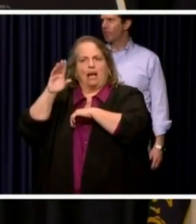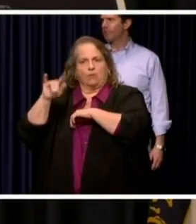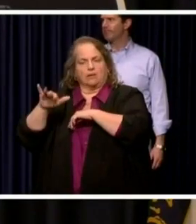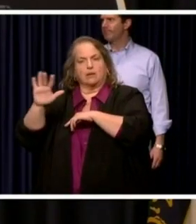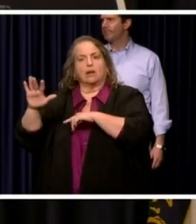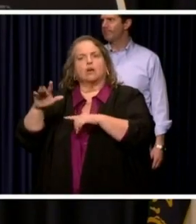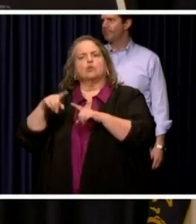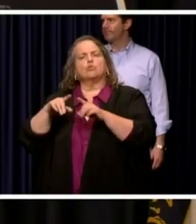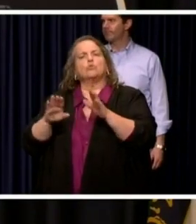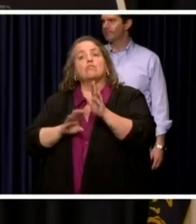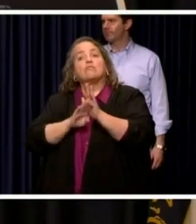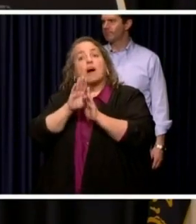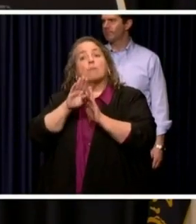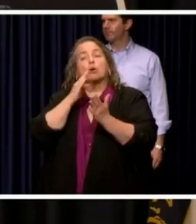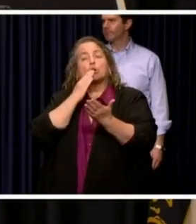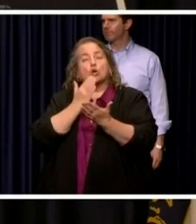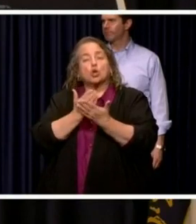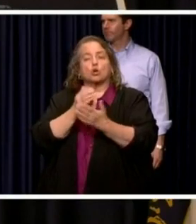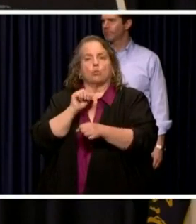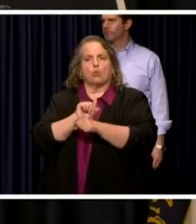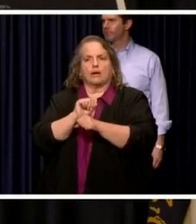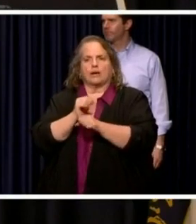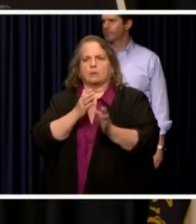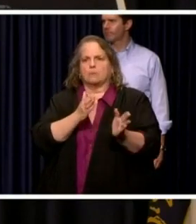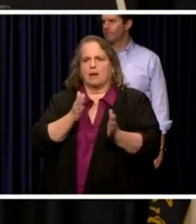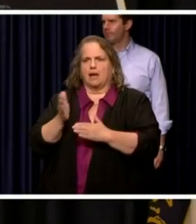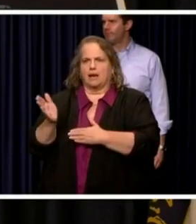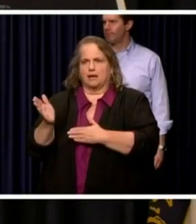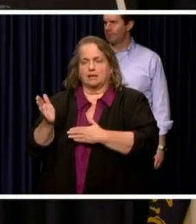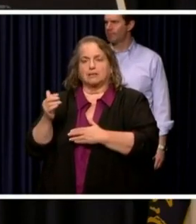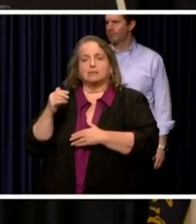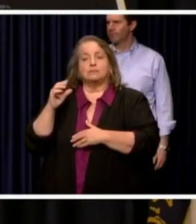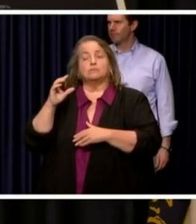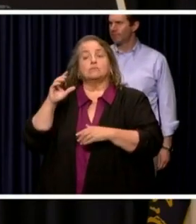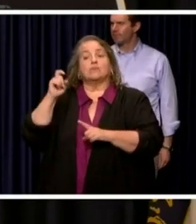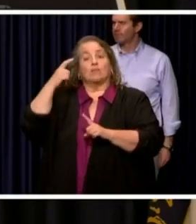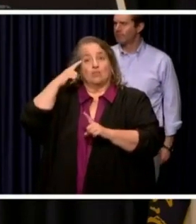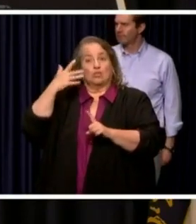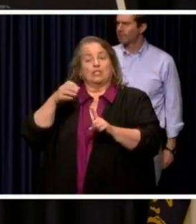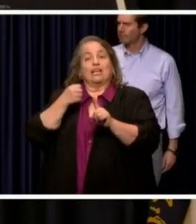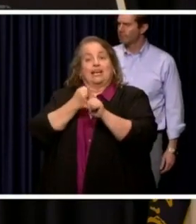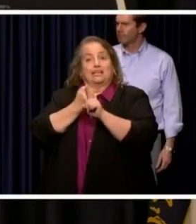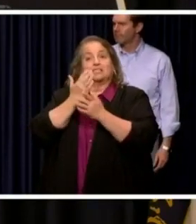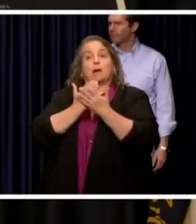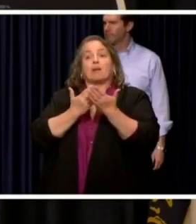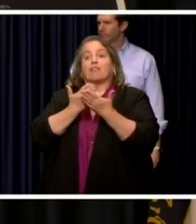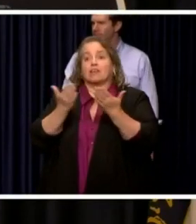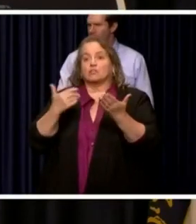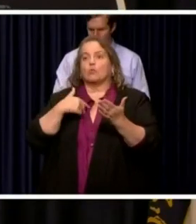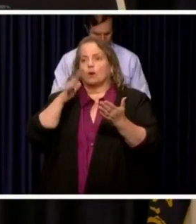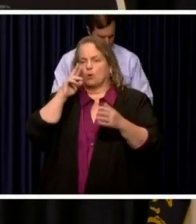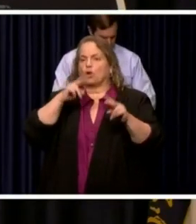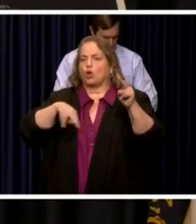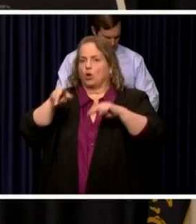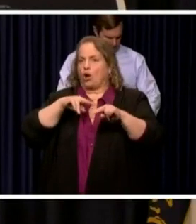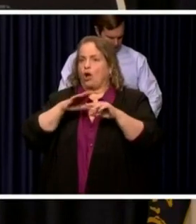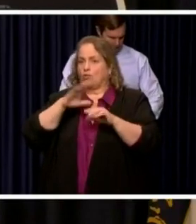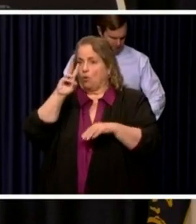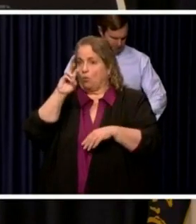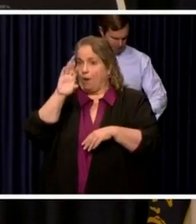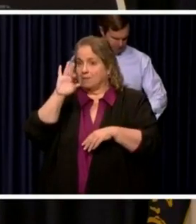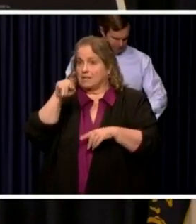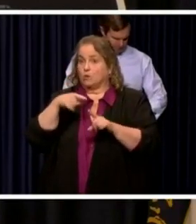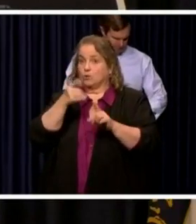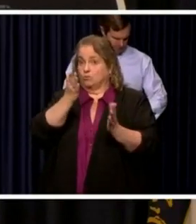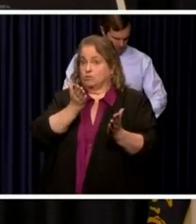really good plan that's workable. He's hit some of the really big things we're going to be looking at on the website when you submit your